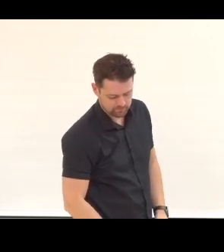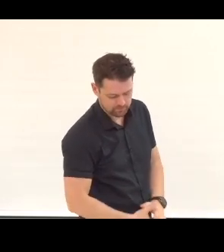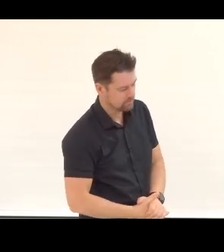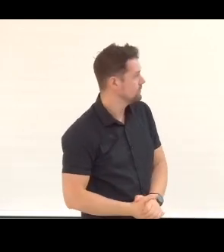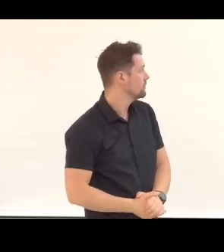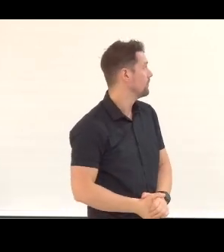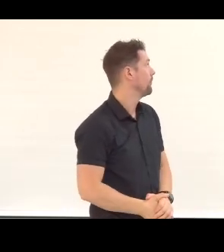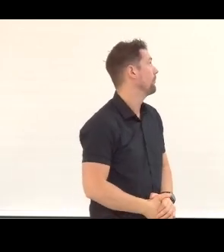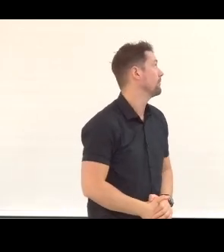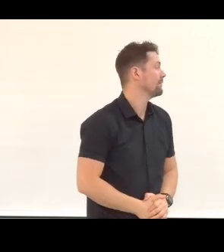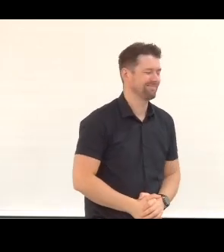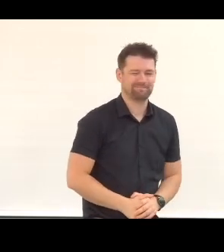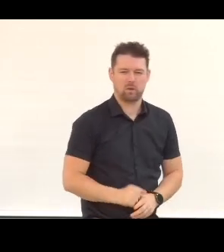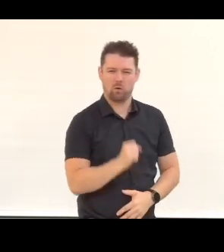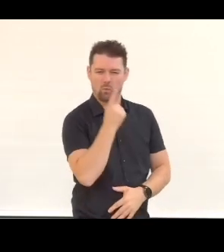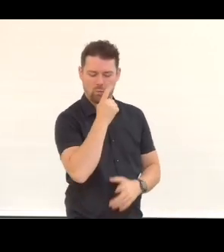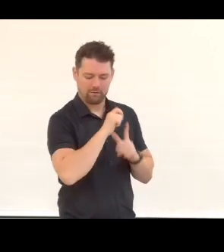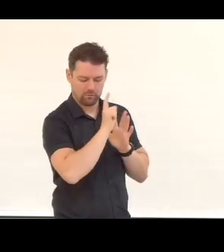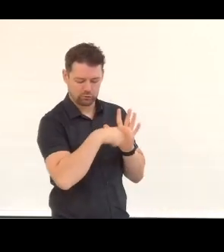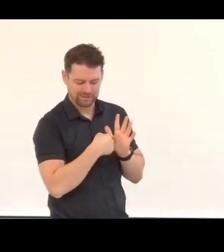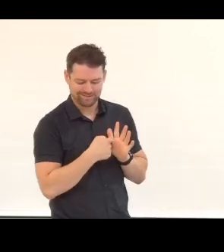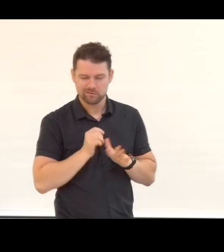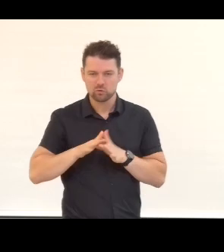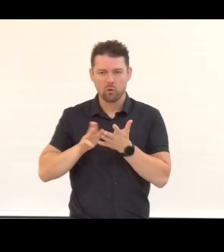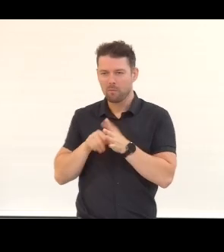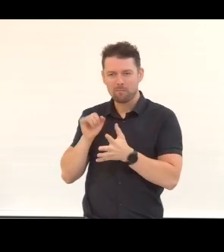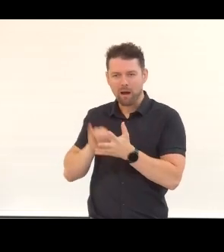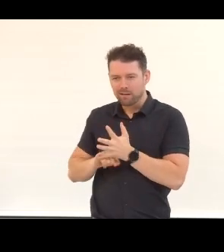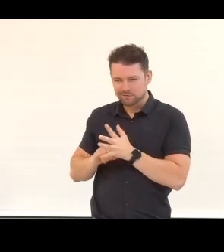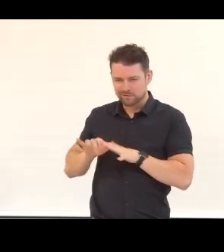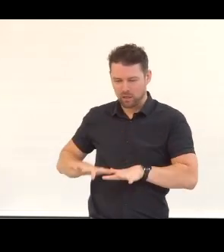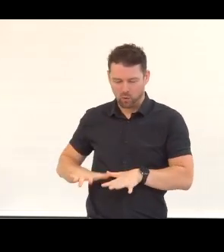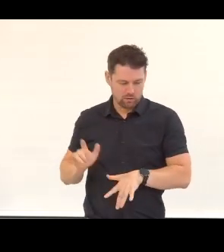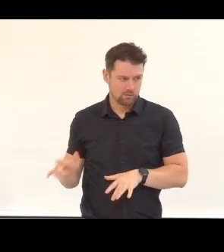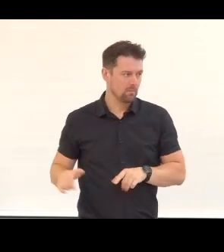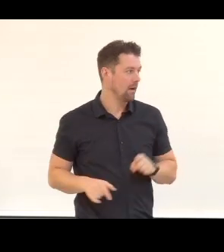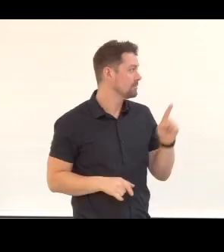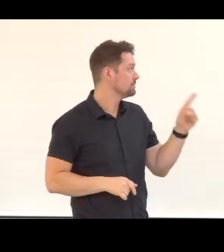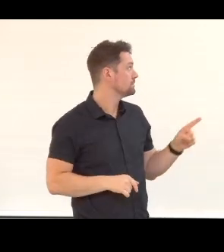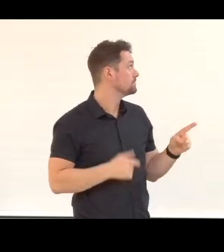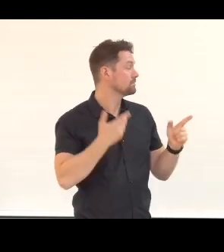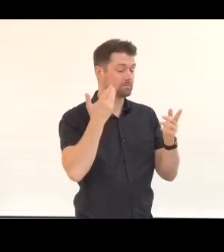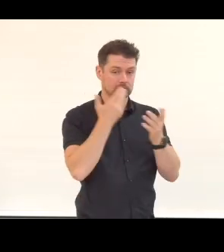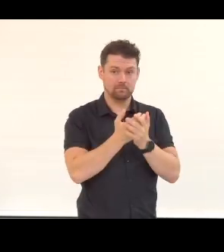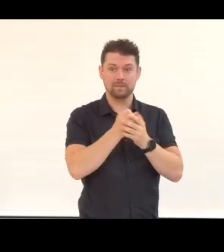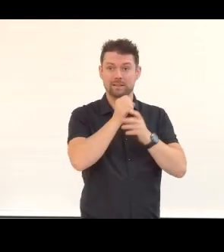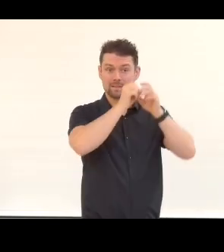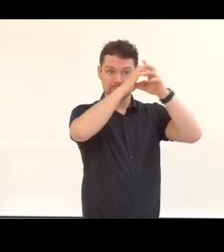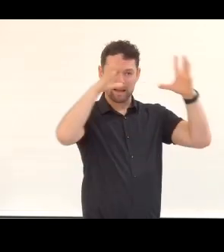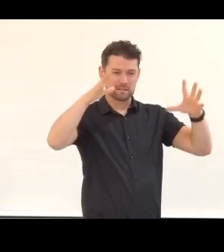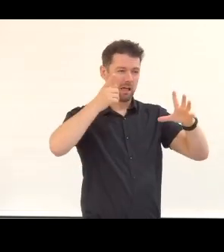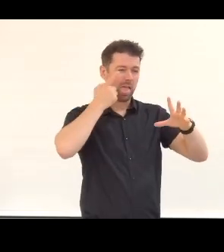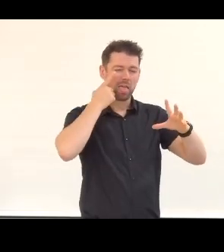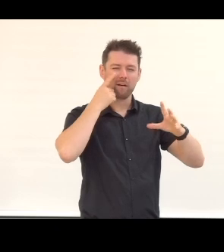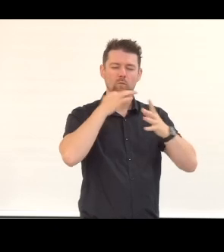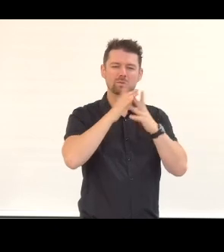is one of our projects that's not Mars analog or analog related, but this is actually in space, detecting space debris